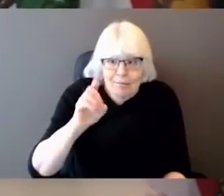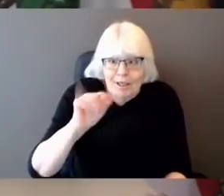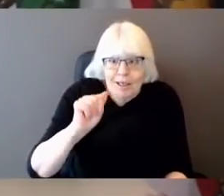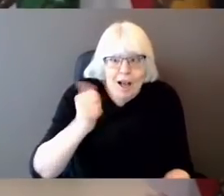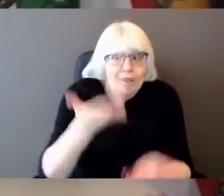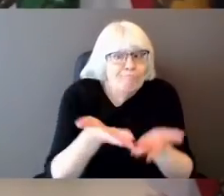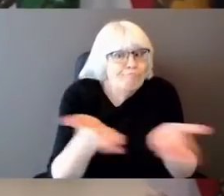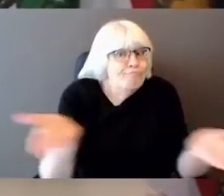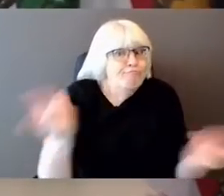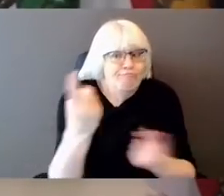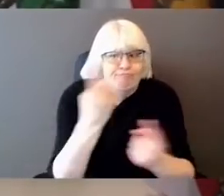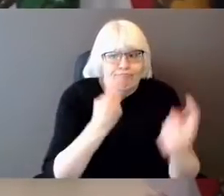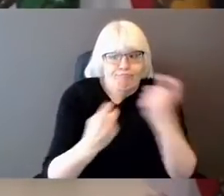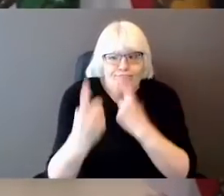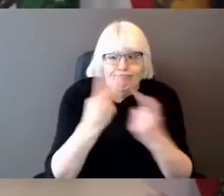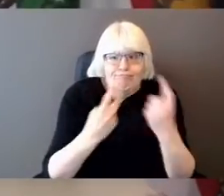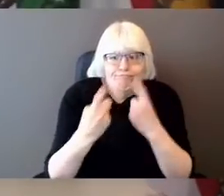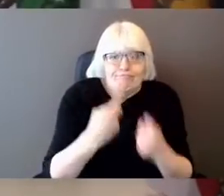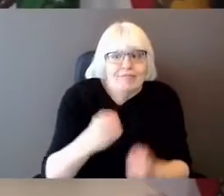CBC. Thank you.